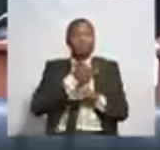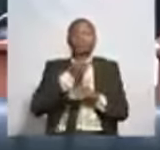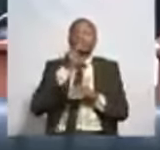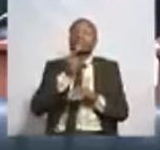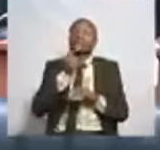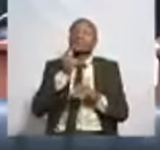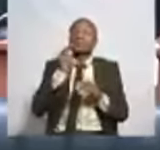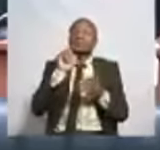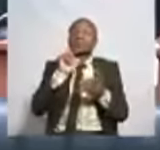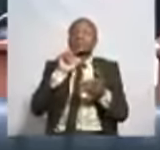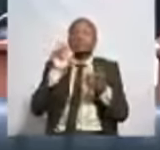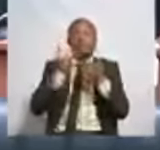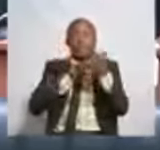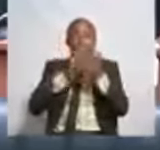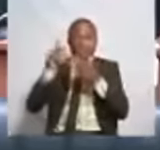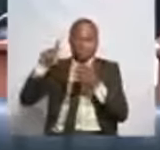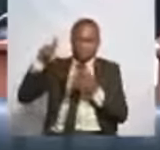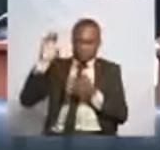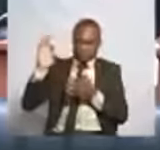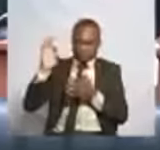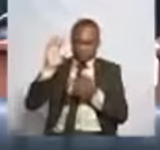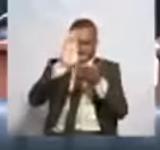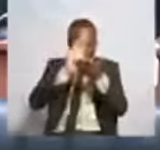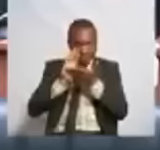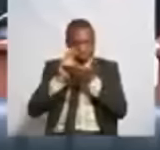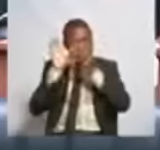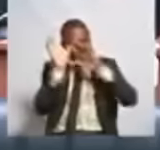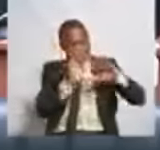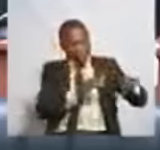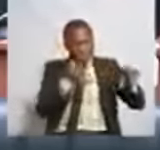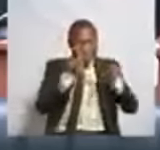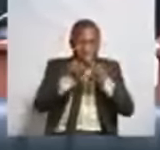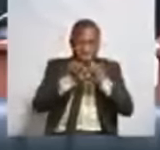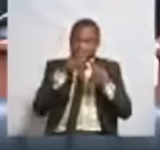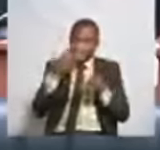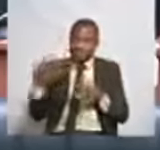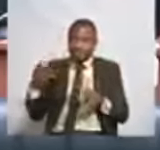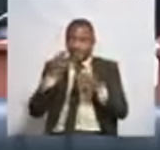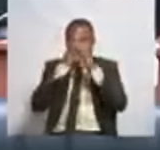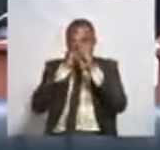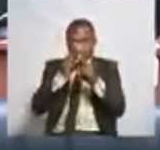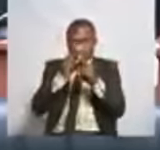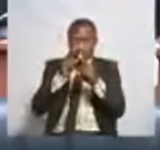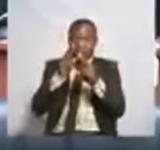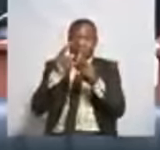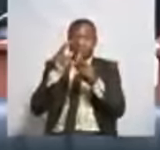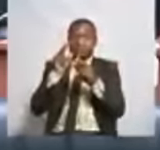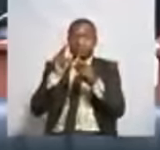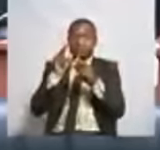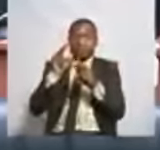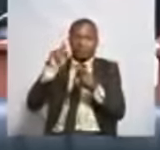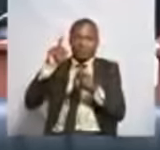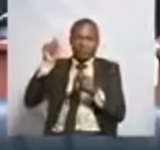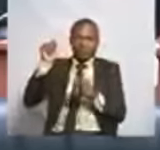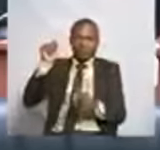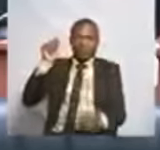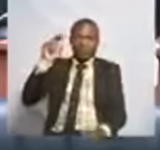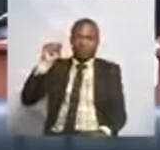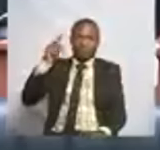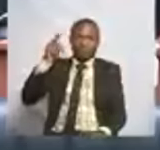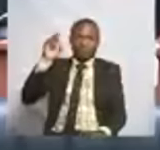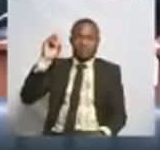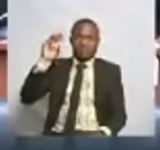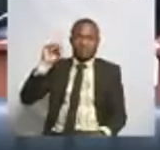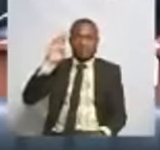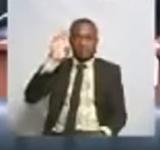be easy on PF about the debt they left us with. It is these same things, Honorable Kangombe, that makes me feel desensitized